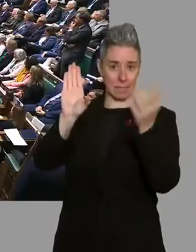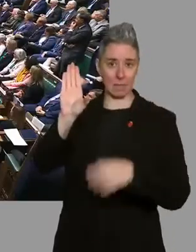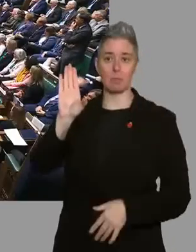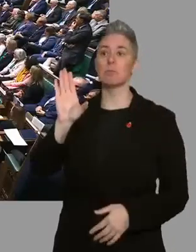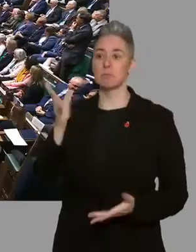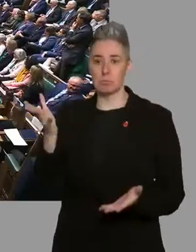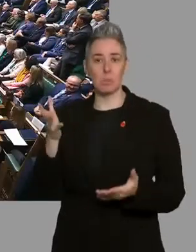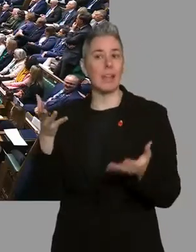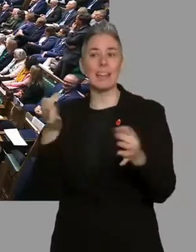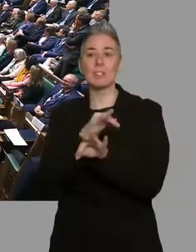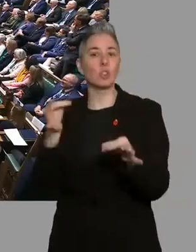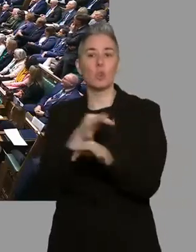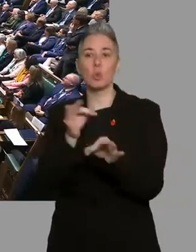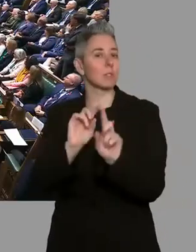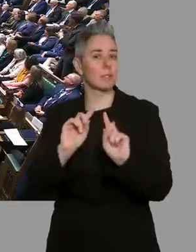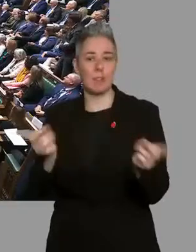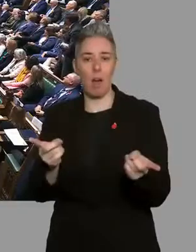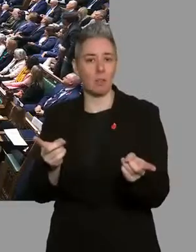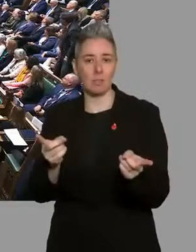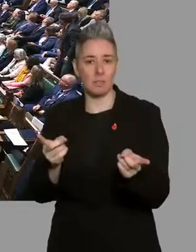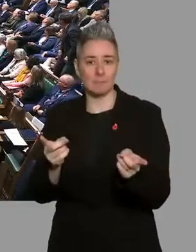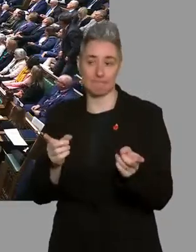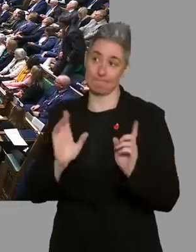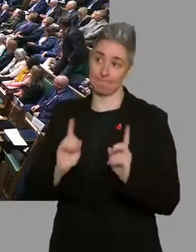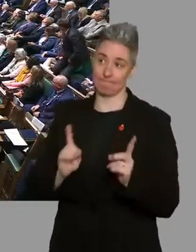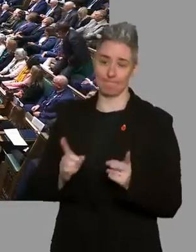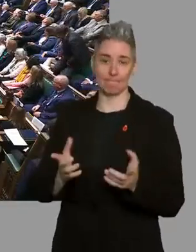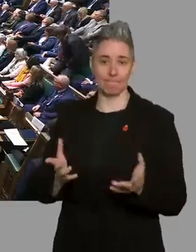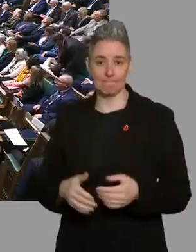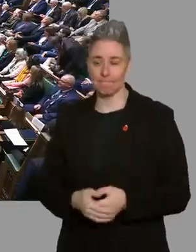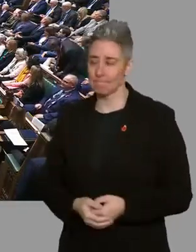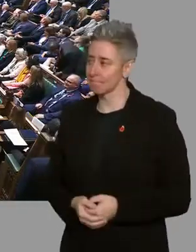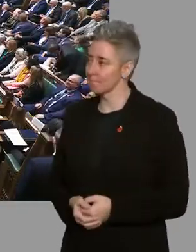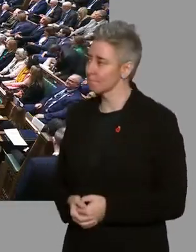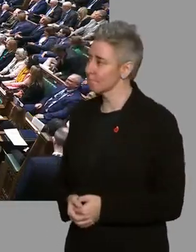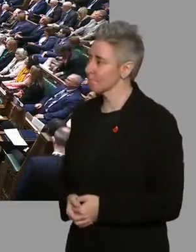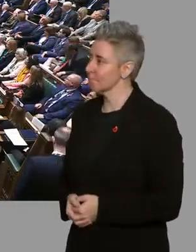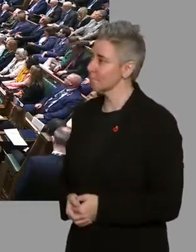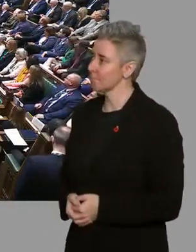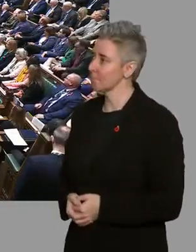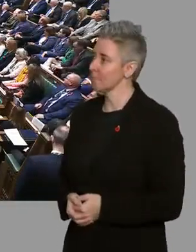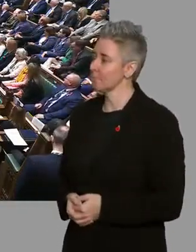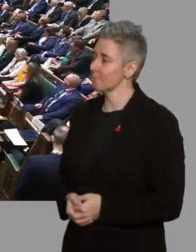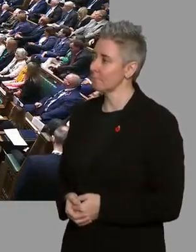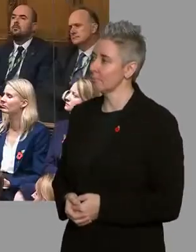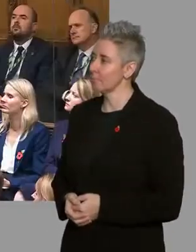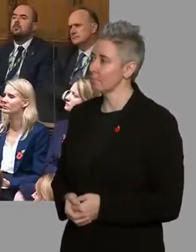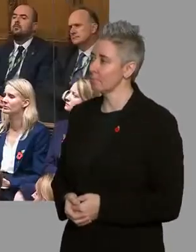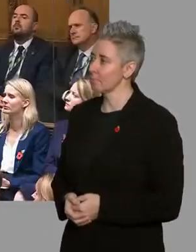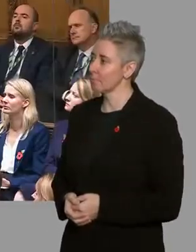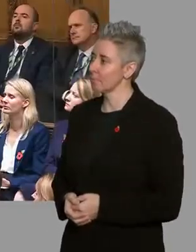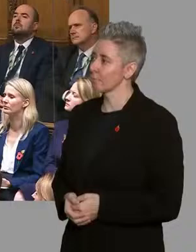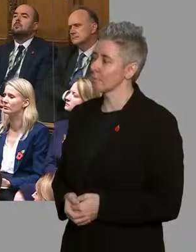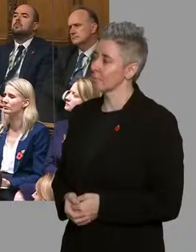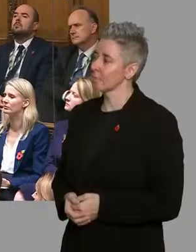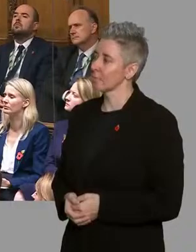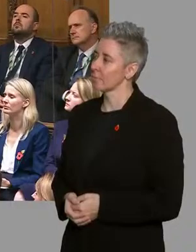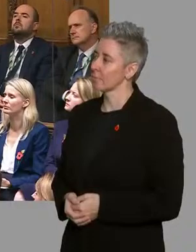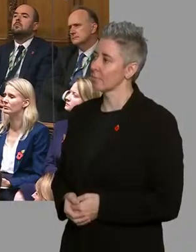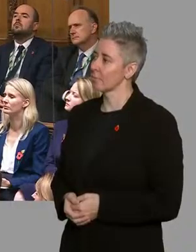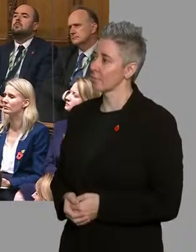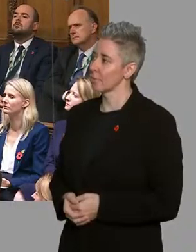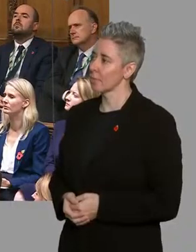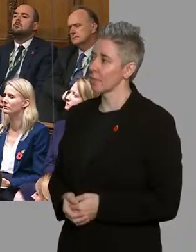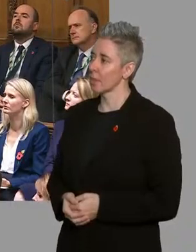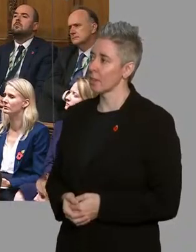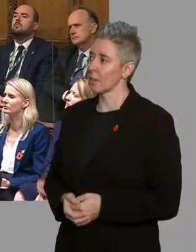Going to be objected. Thank you, Mr. Speaker. Does the Prime Minister really think it is acceptable for